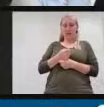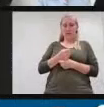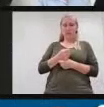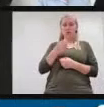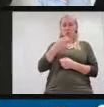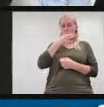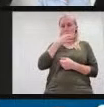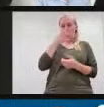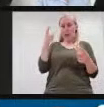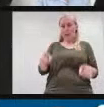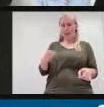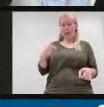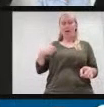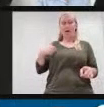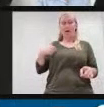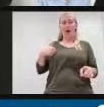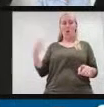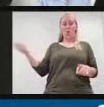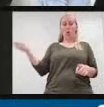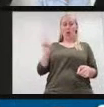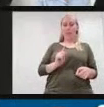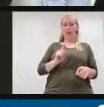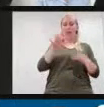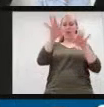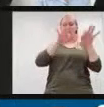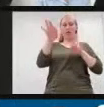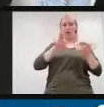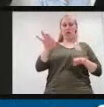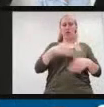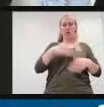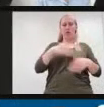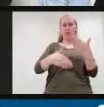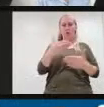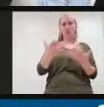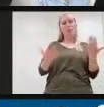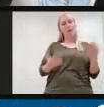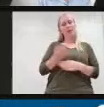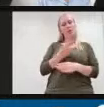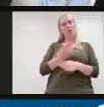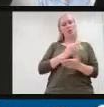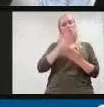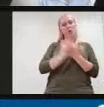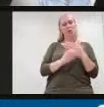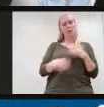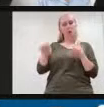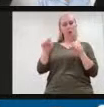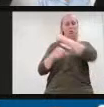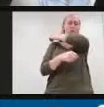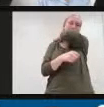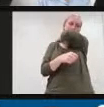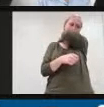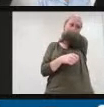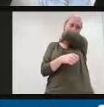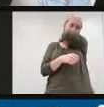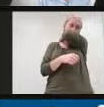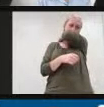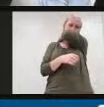up, I'll come in and outline the process for you. So we might use curriculum adoption in that